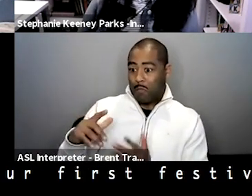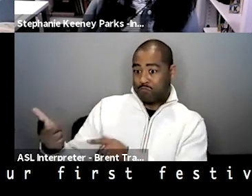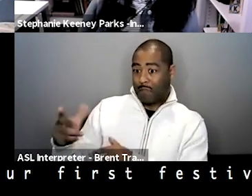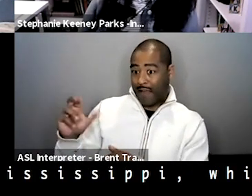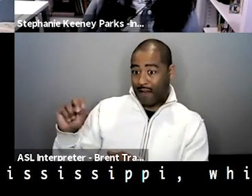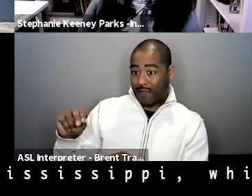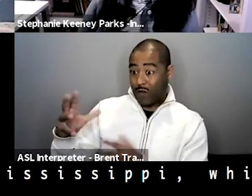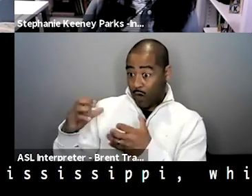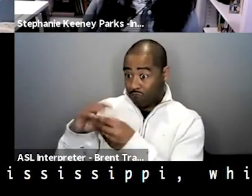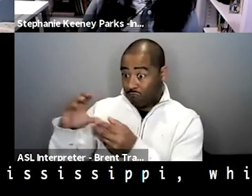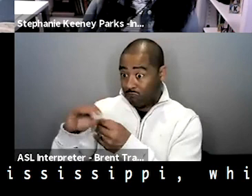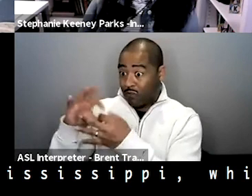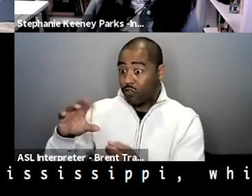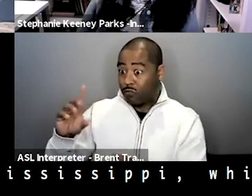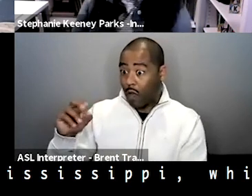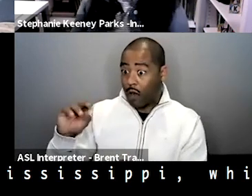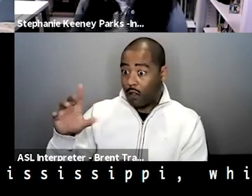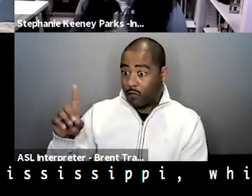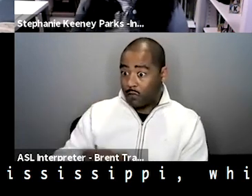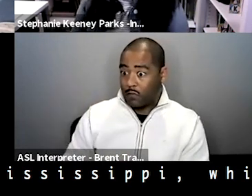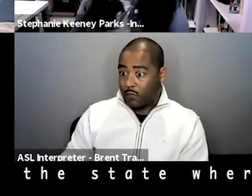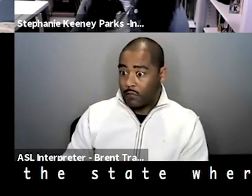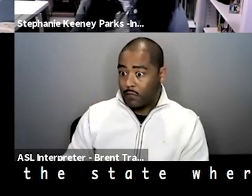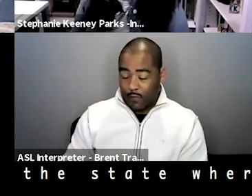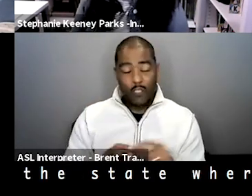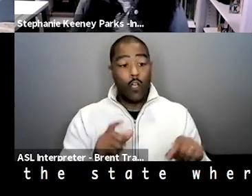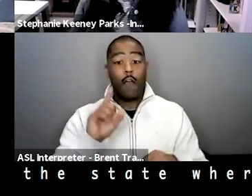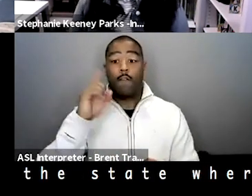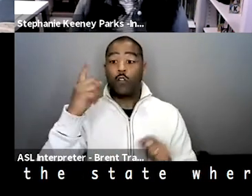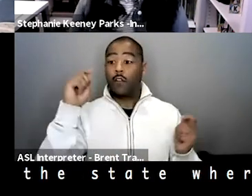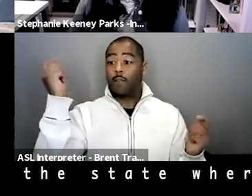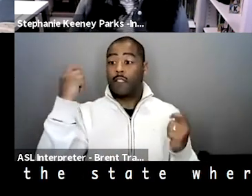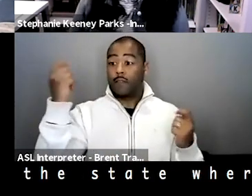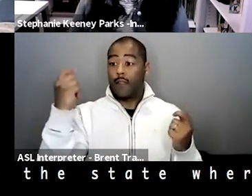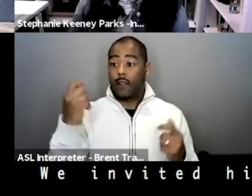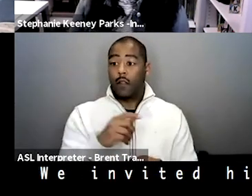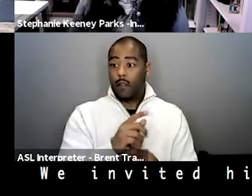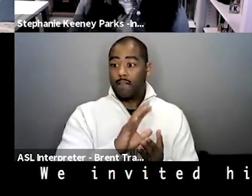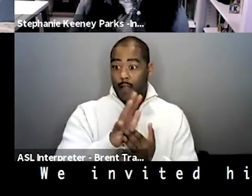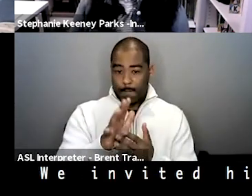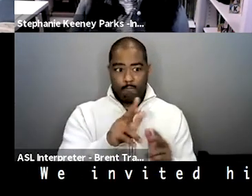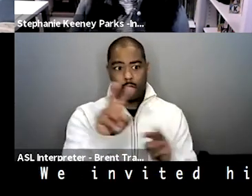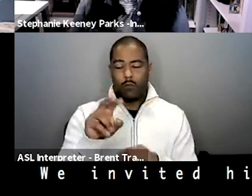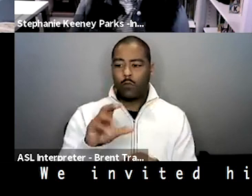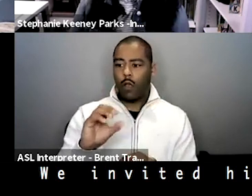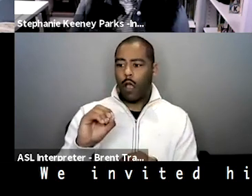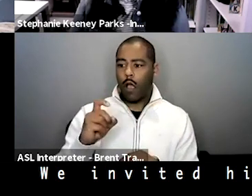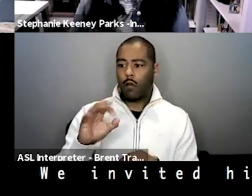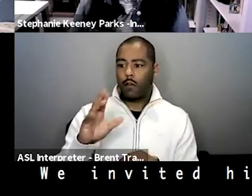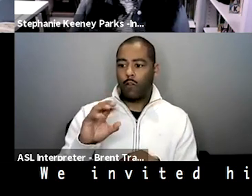Well, our first film festival was in Oxford, Mississippi, which is where the state where Donald's